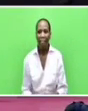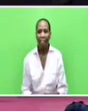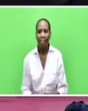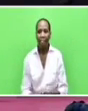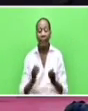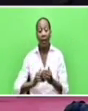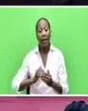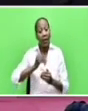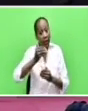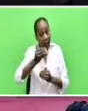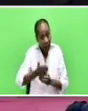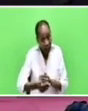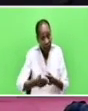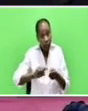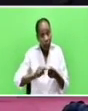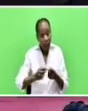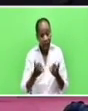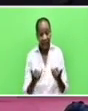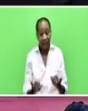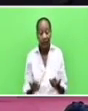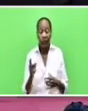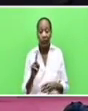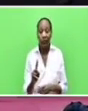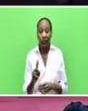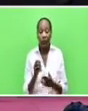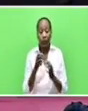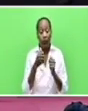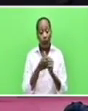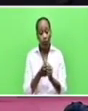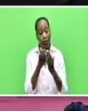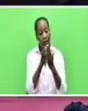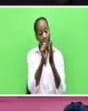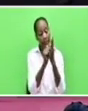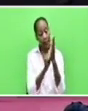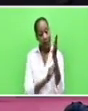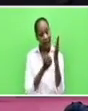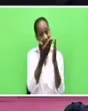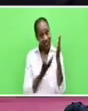The next item on the order paper,